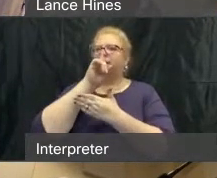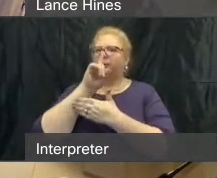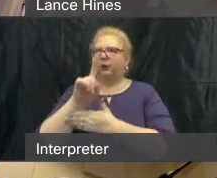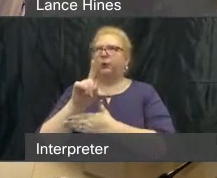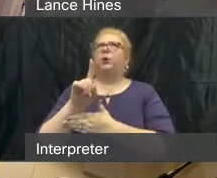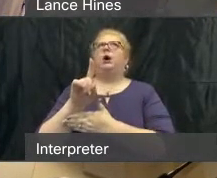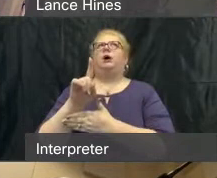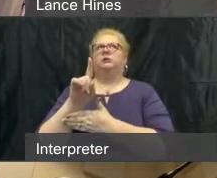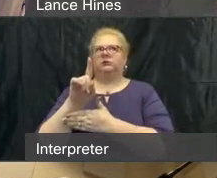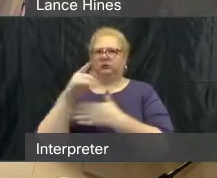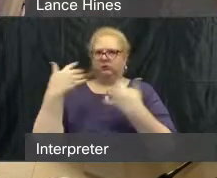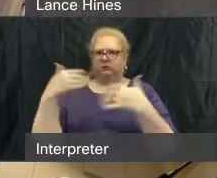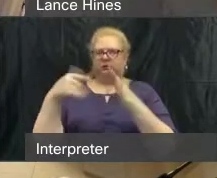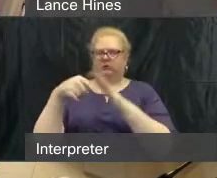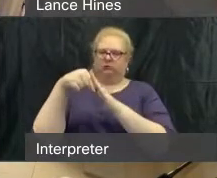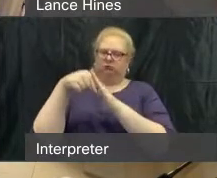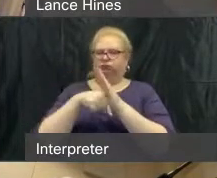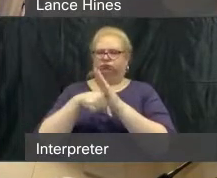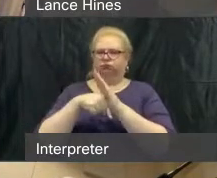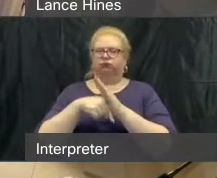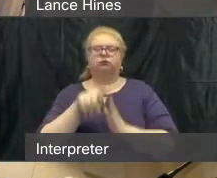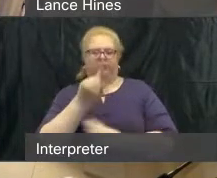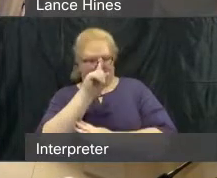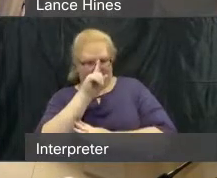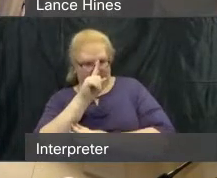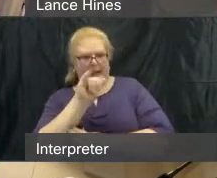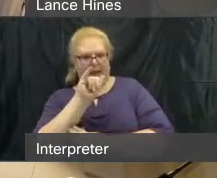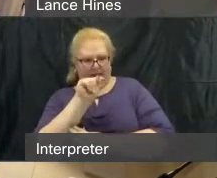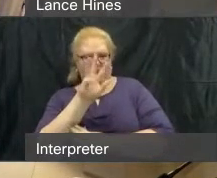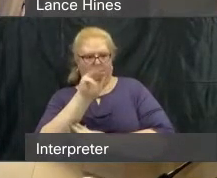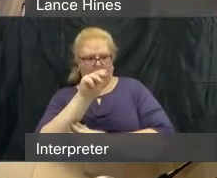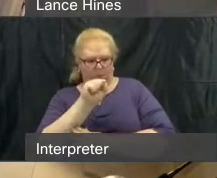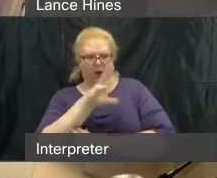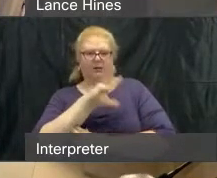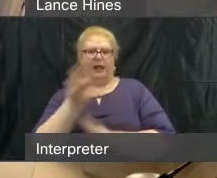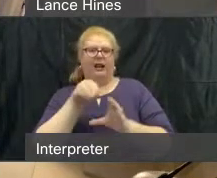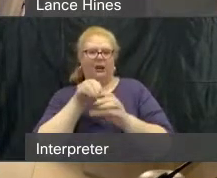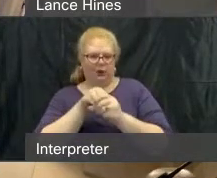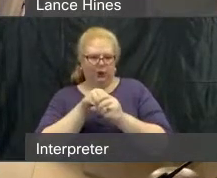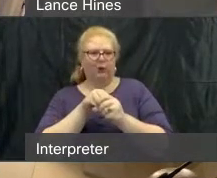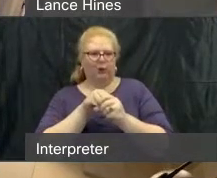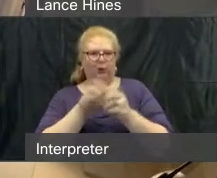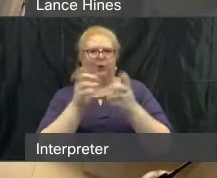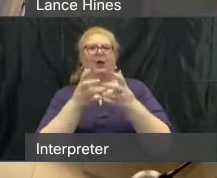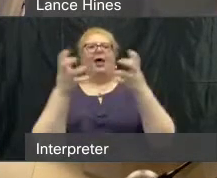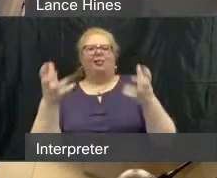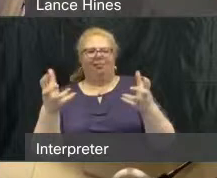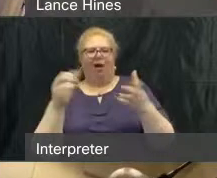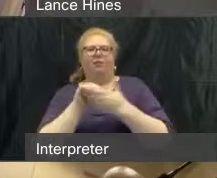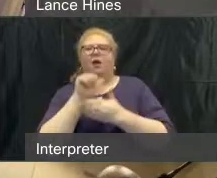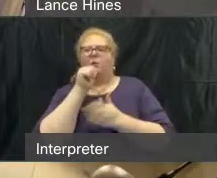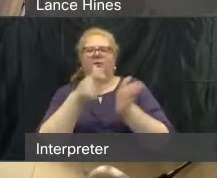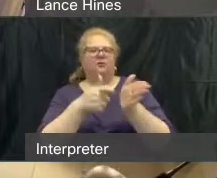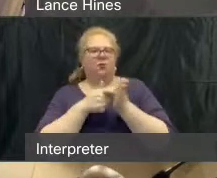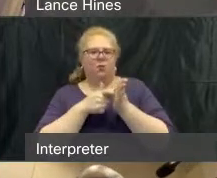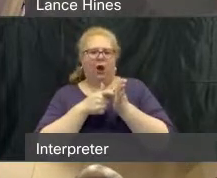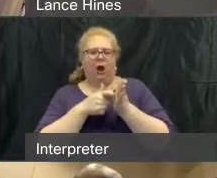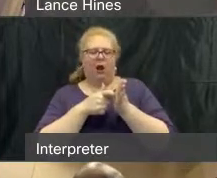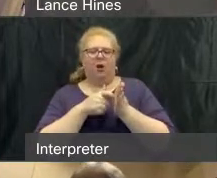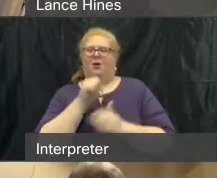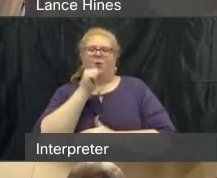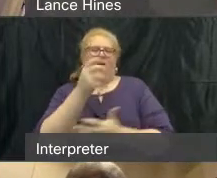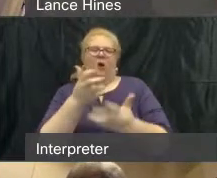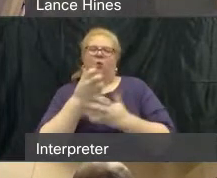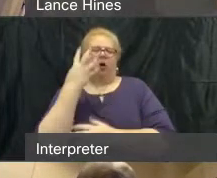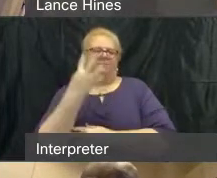was outrageously significant, and it included a great deal that wasn't even required. Nobody wants four lanes. We just want the bridge